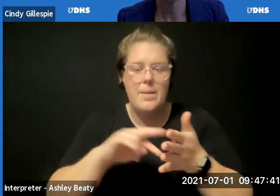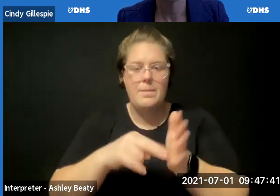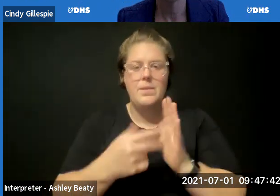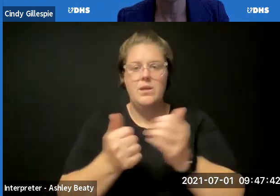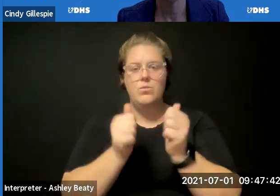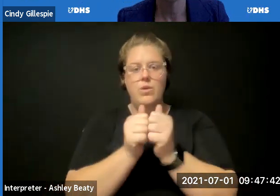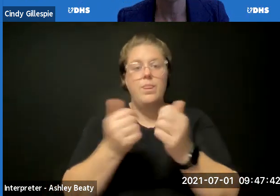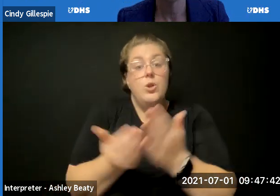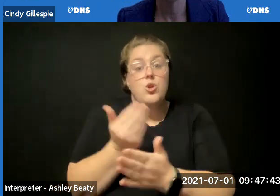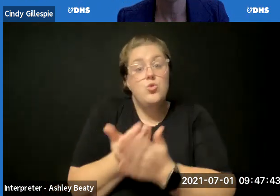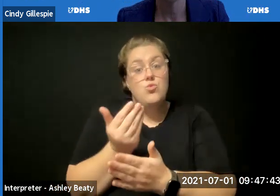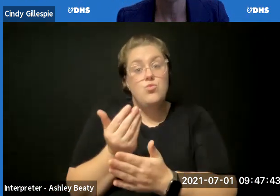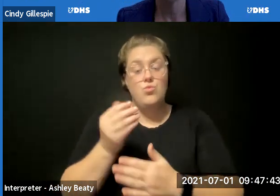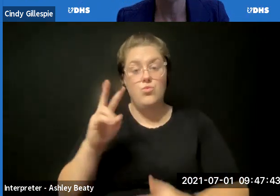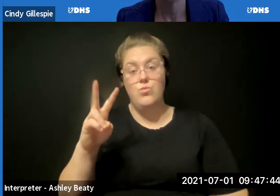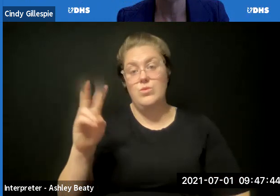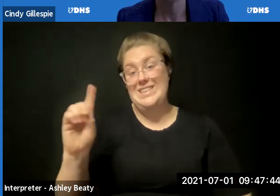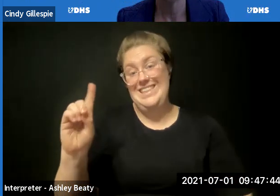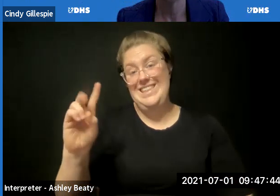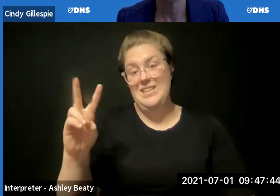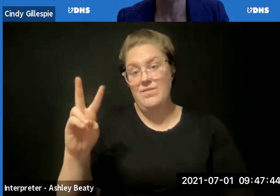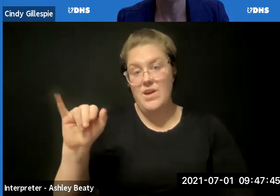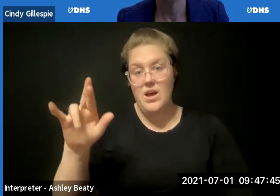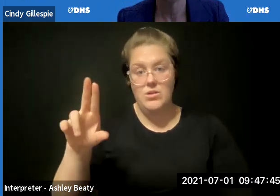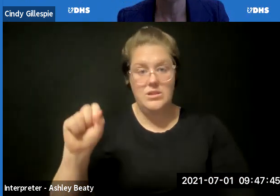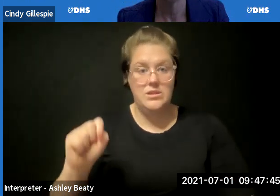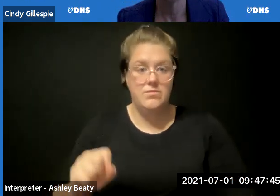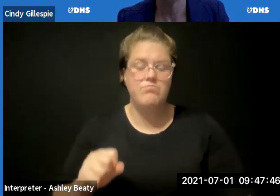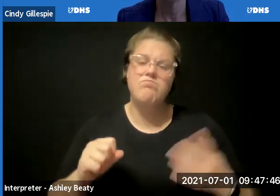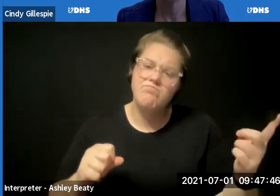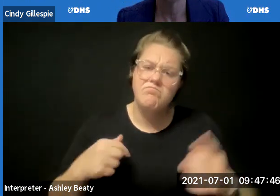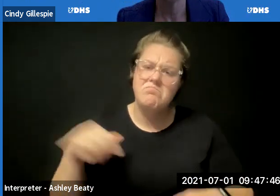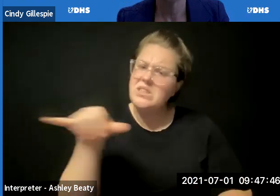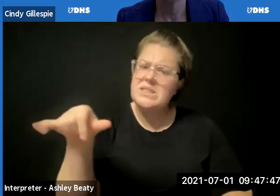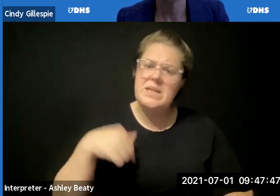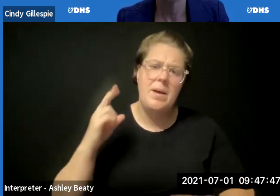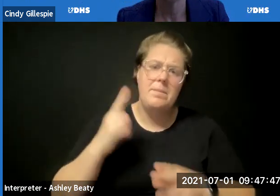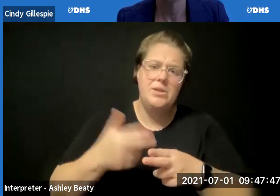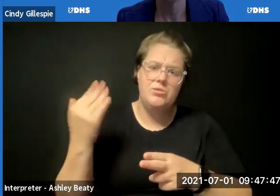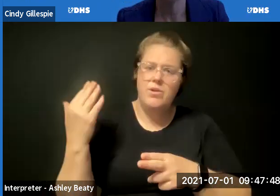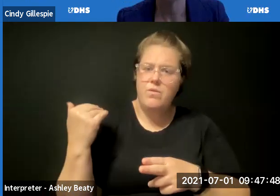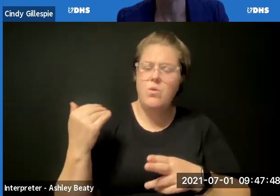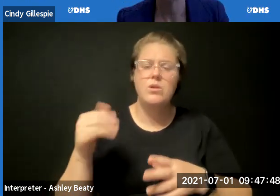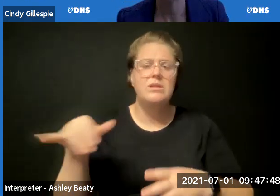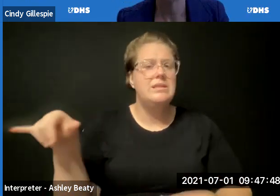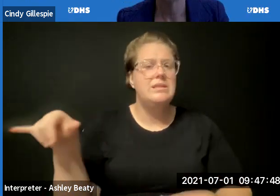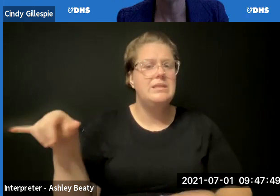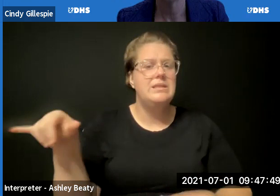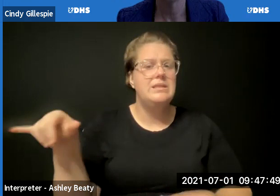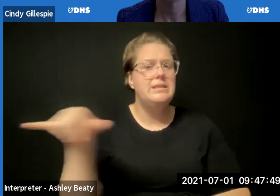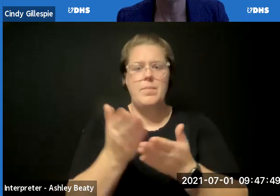that's circulating. Right. And as I mentioned earlier, you know, all of the same things that really